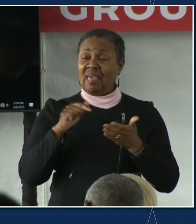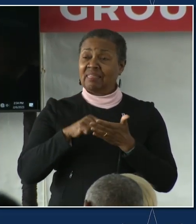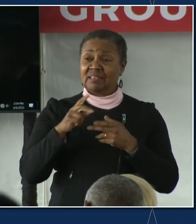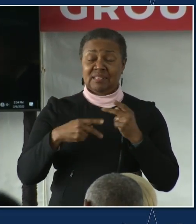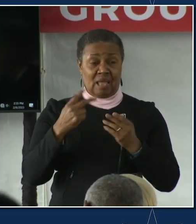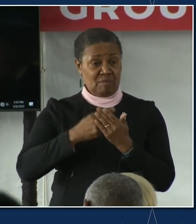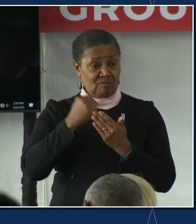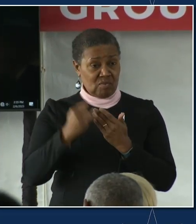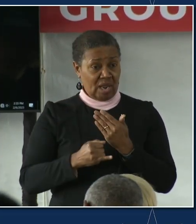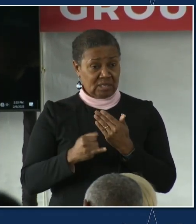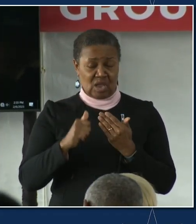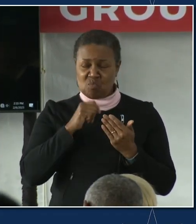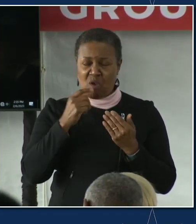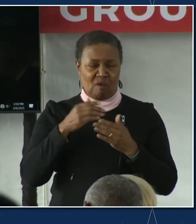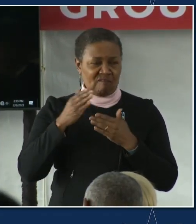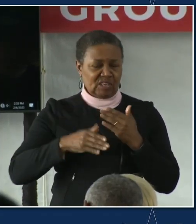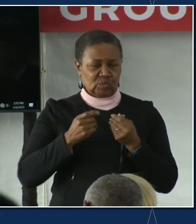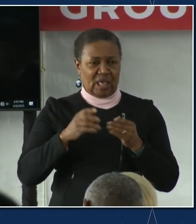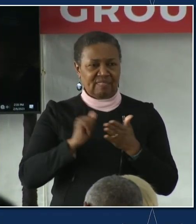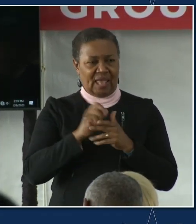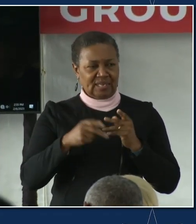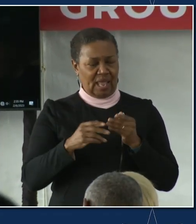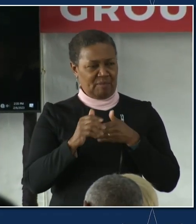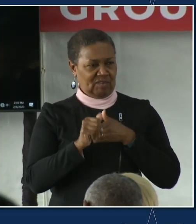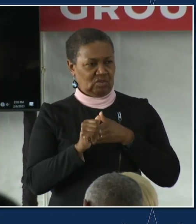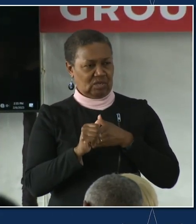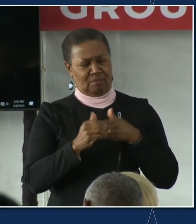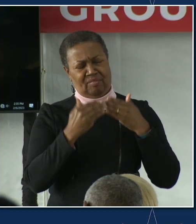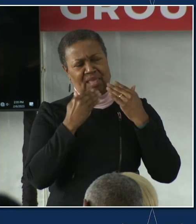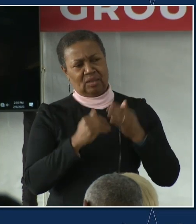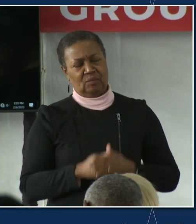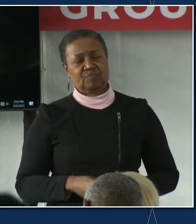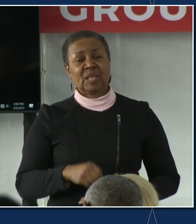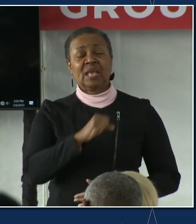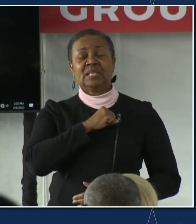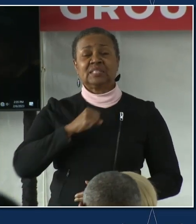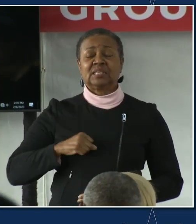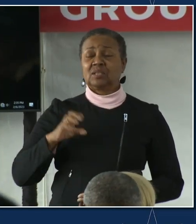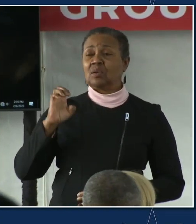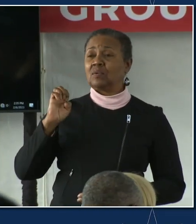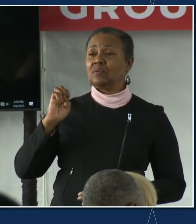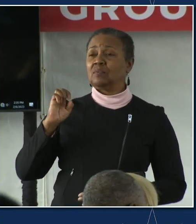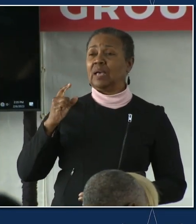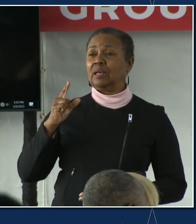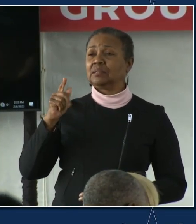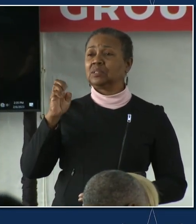can't get done without that type of leadership. So thank you. Senator L.G. Sims.